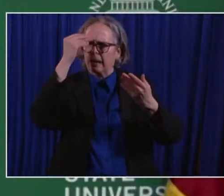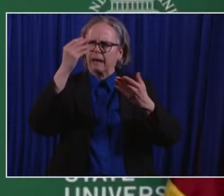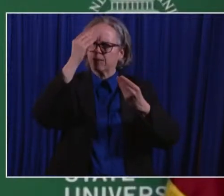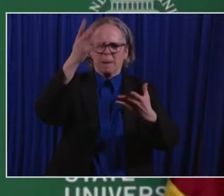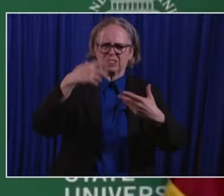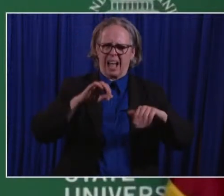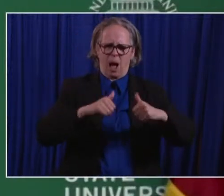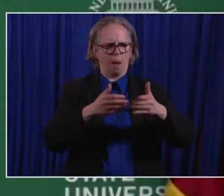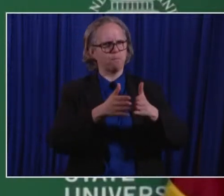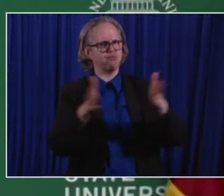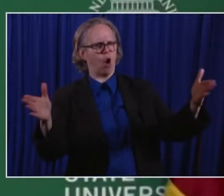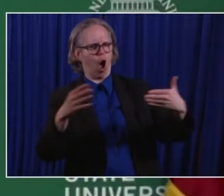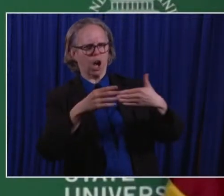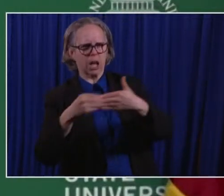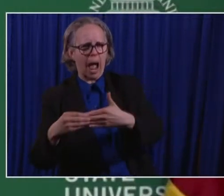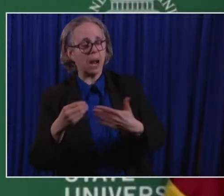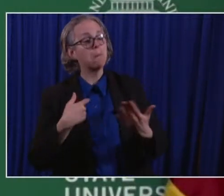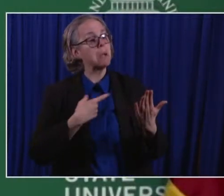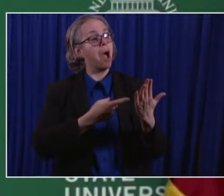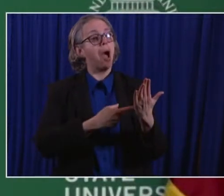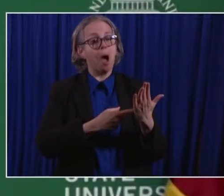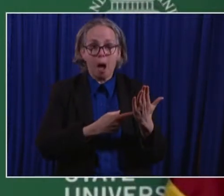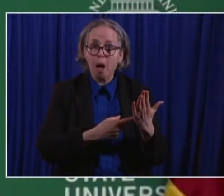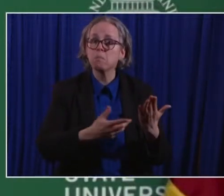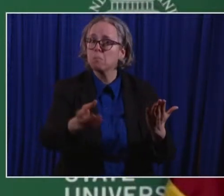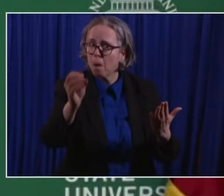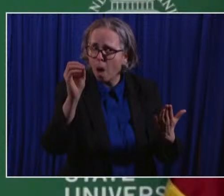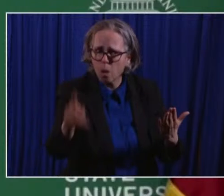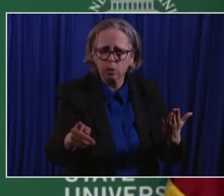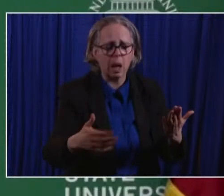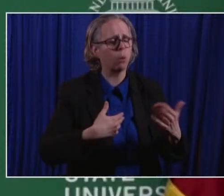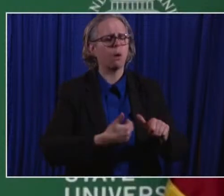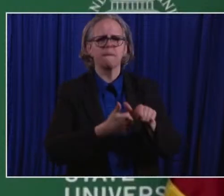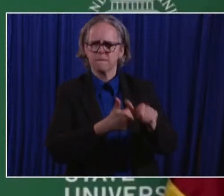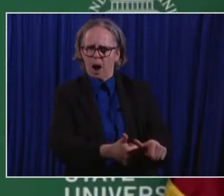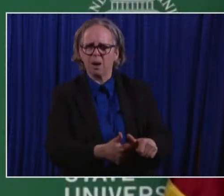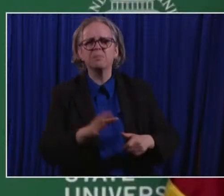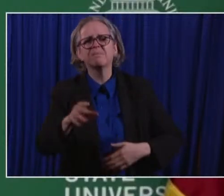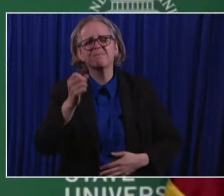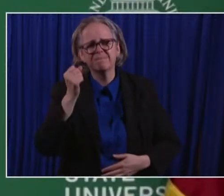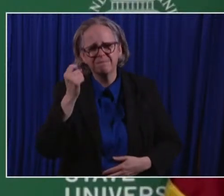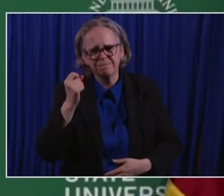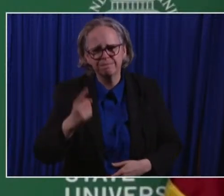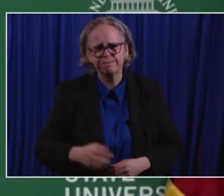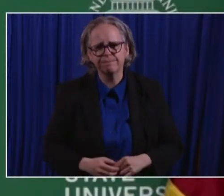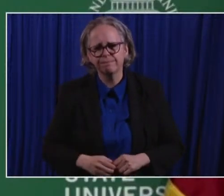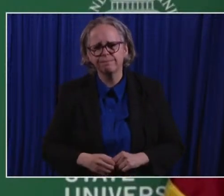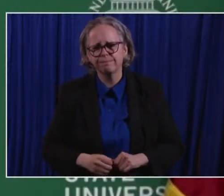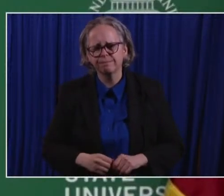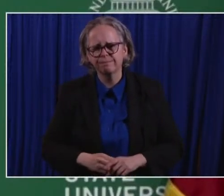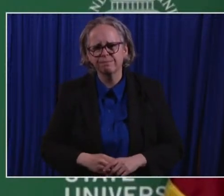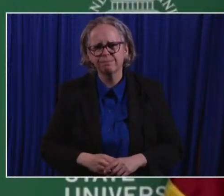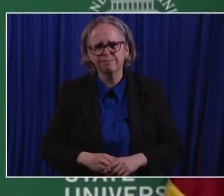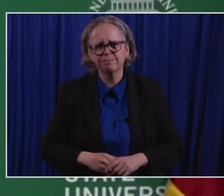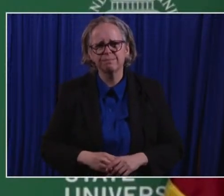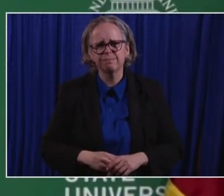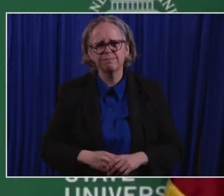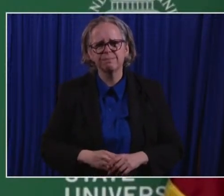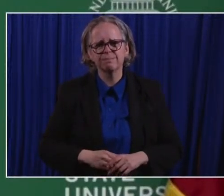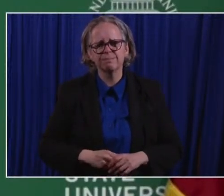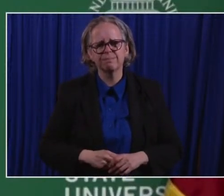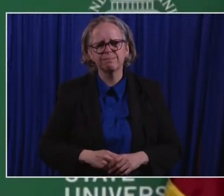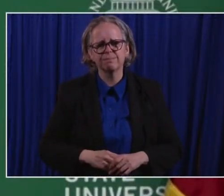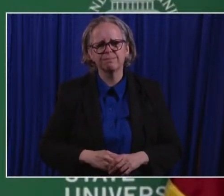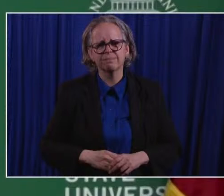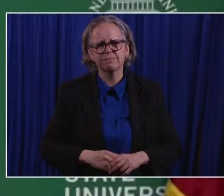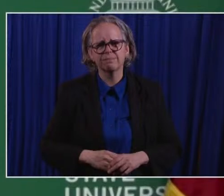we should do. I mean, where we were seeing it, the most kind of gut-wrenching cases were